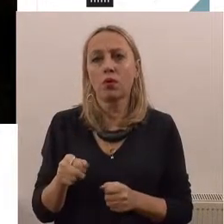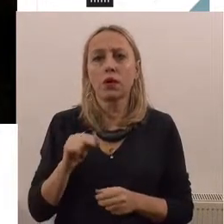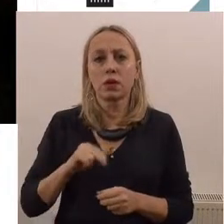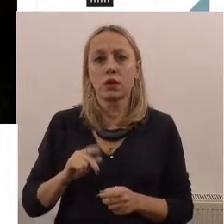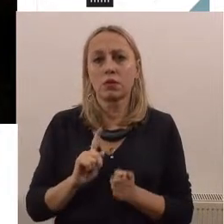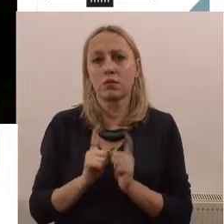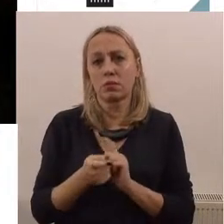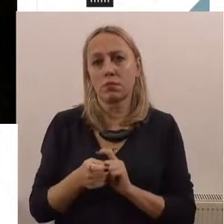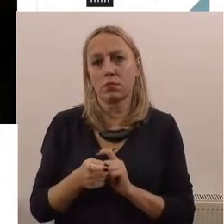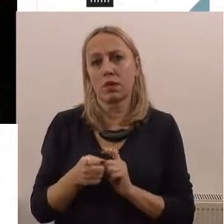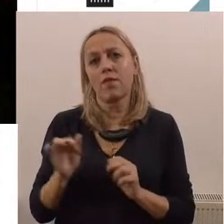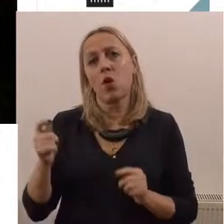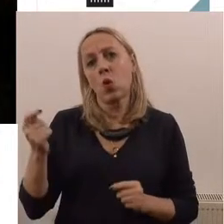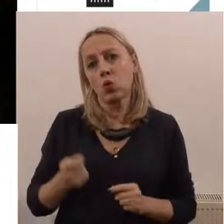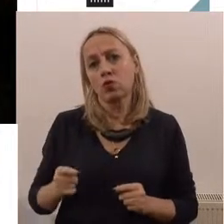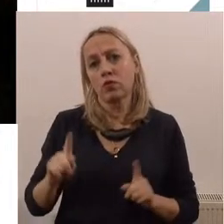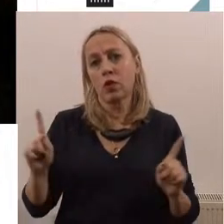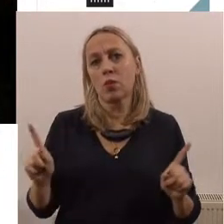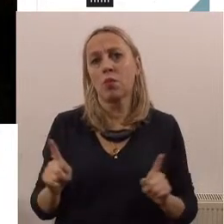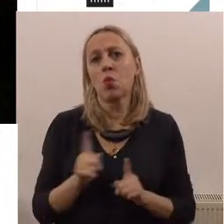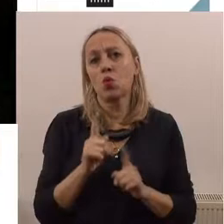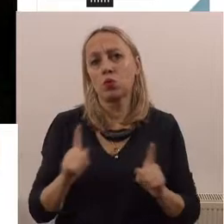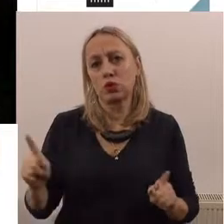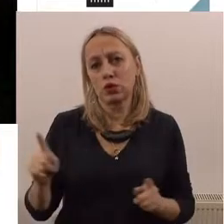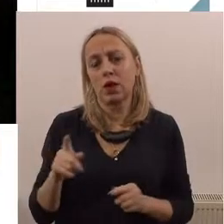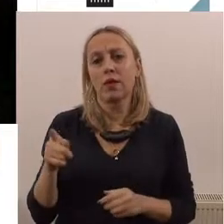people of the senior generation.